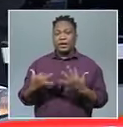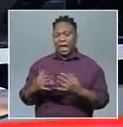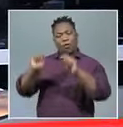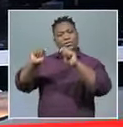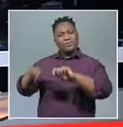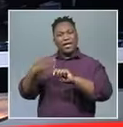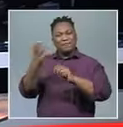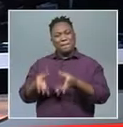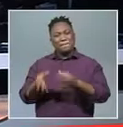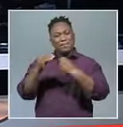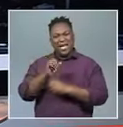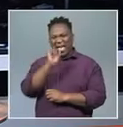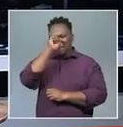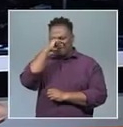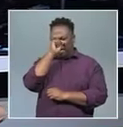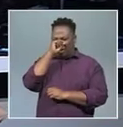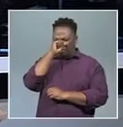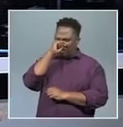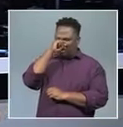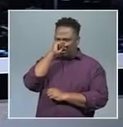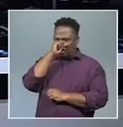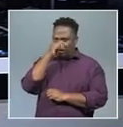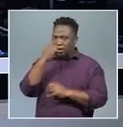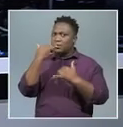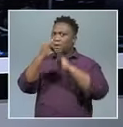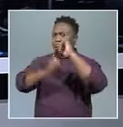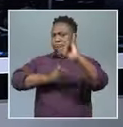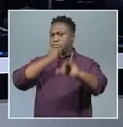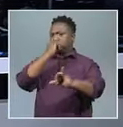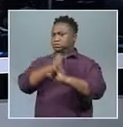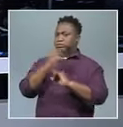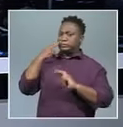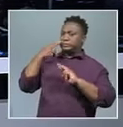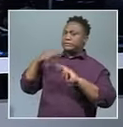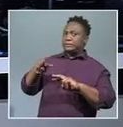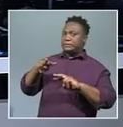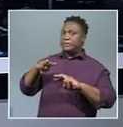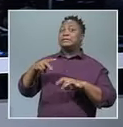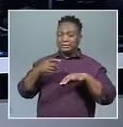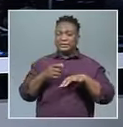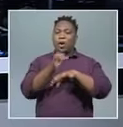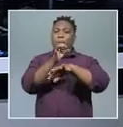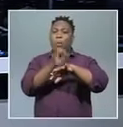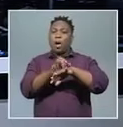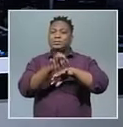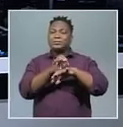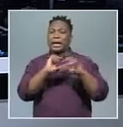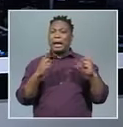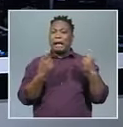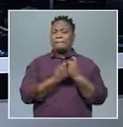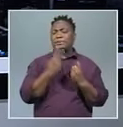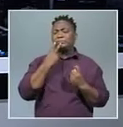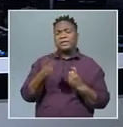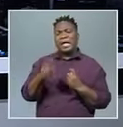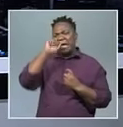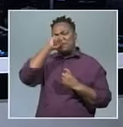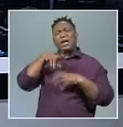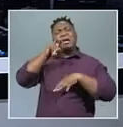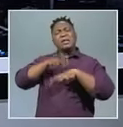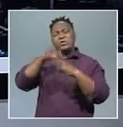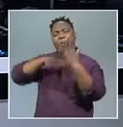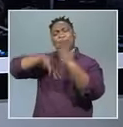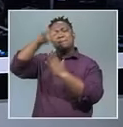painter, a pig from Franschhoek is making headlines again. One of the world's most famous watch brands has asked the pig to create something special for the